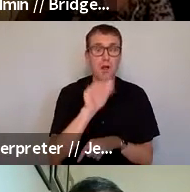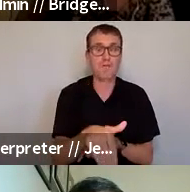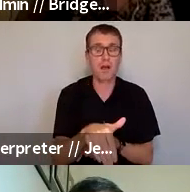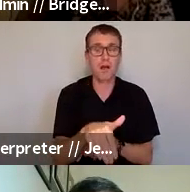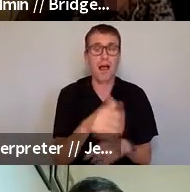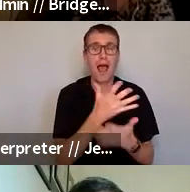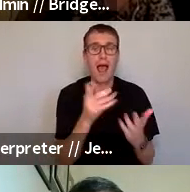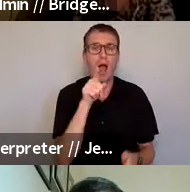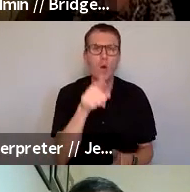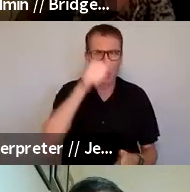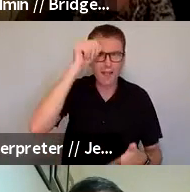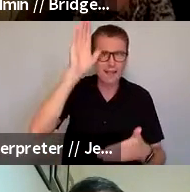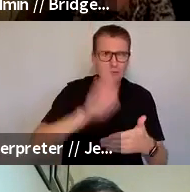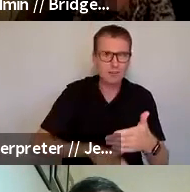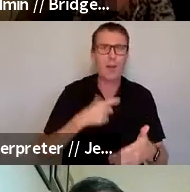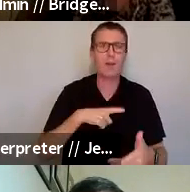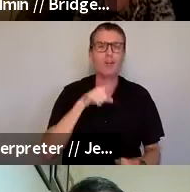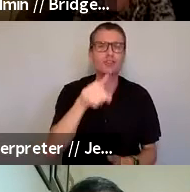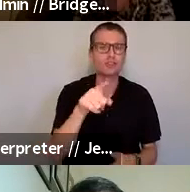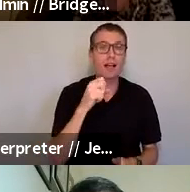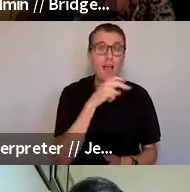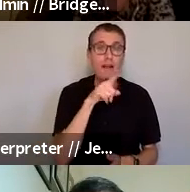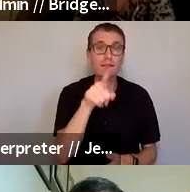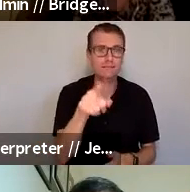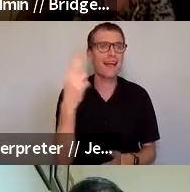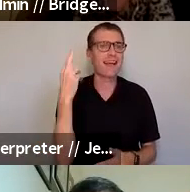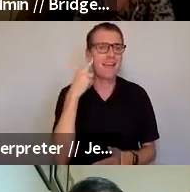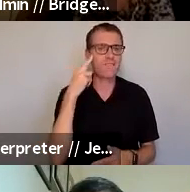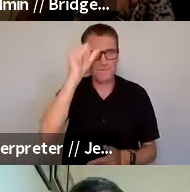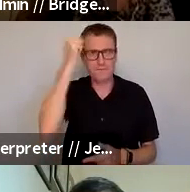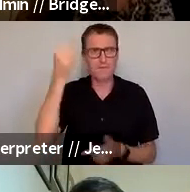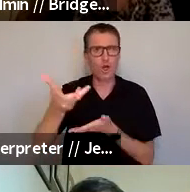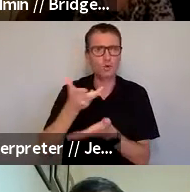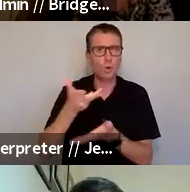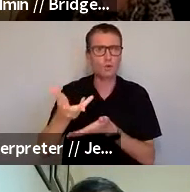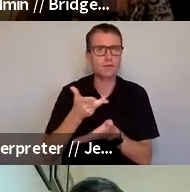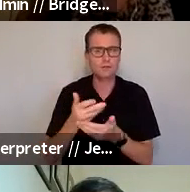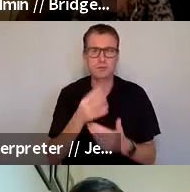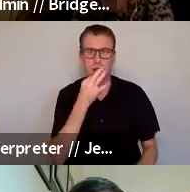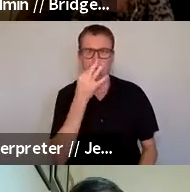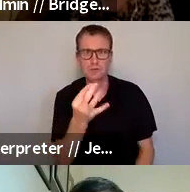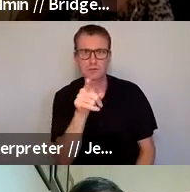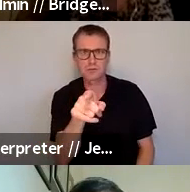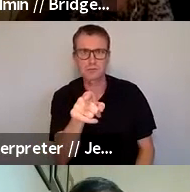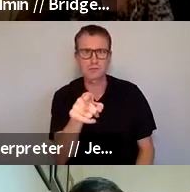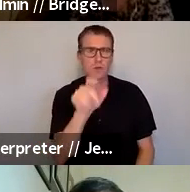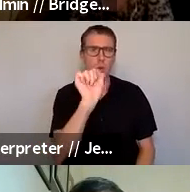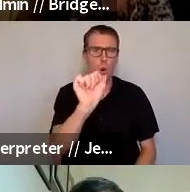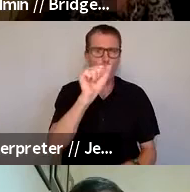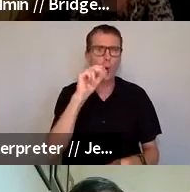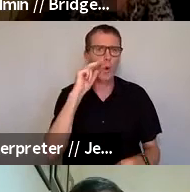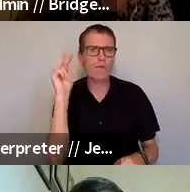she's experiencing it from, she's one of my deaf consultants, and how she's experiencing access online